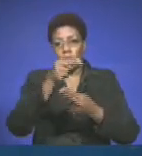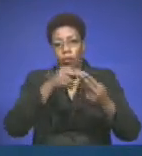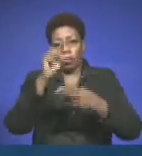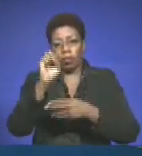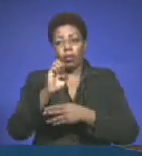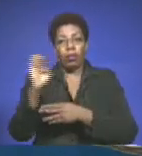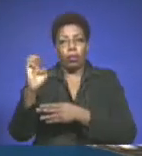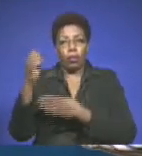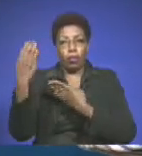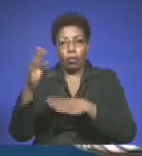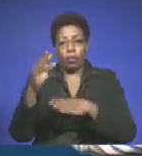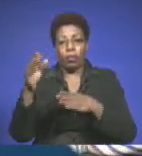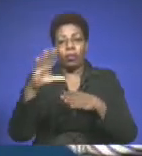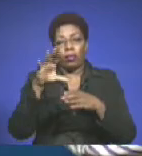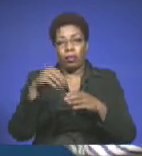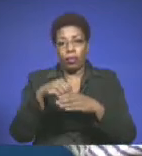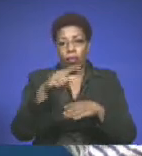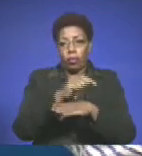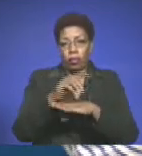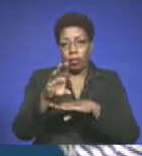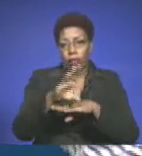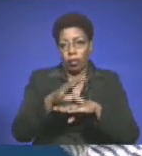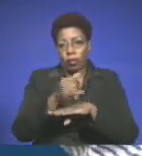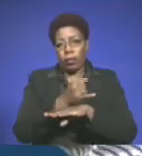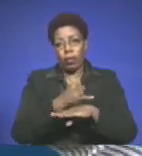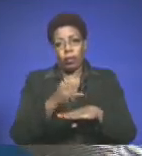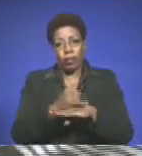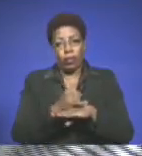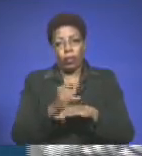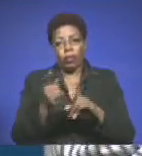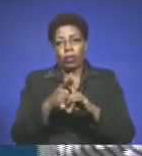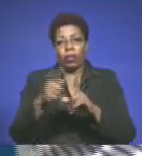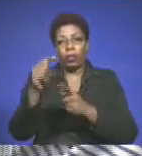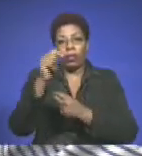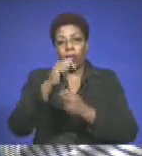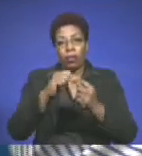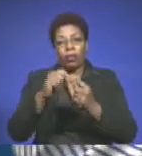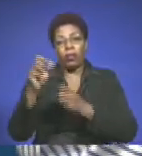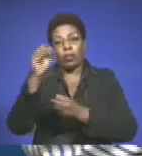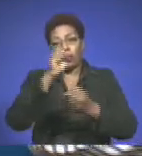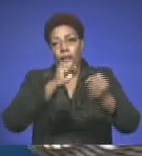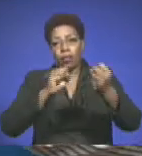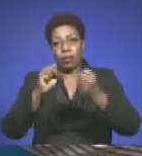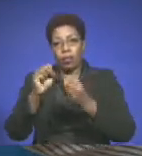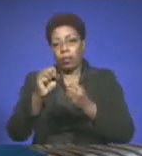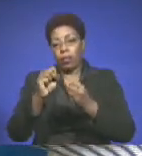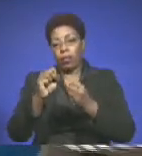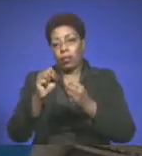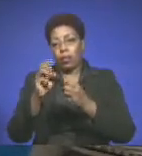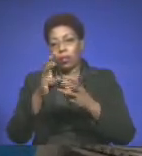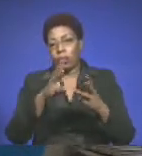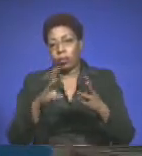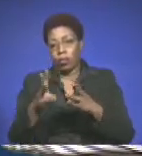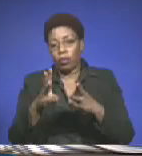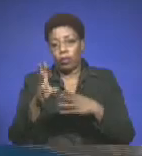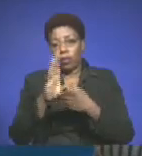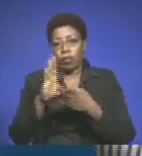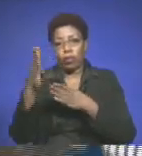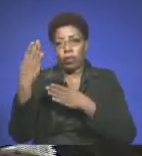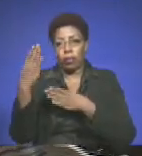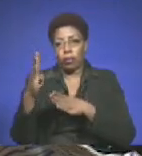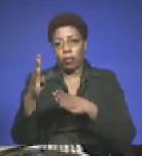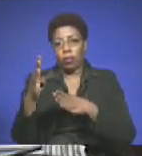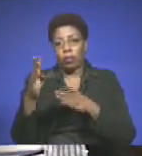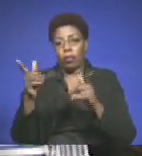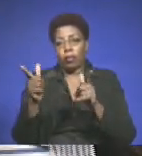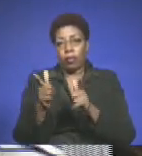southeast Bahamas, including the Turks and Caicos Island, to tropical storm warnings. We are maintaining the tropical storm warnings for the central Bahamas for